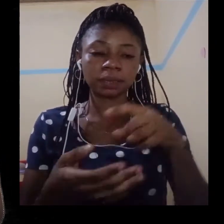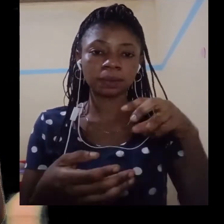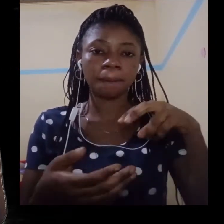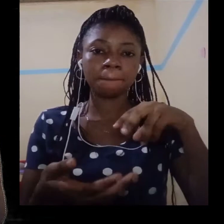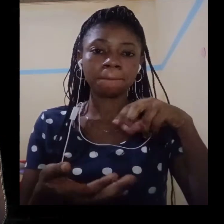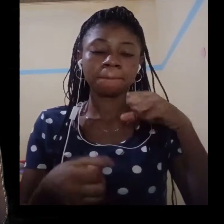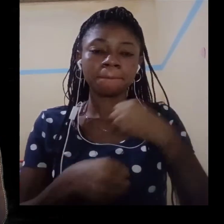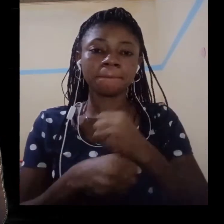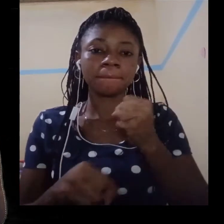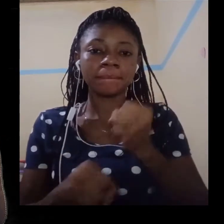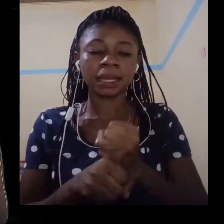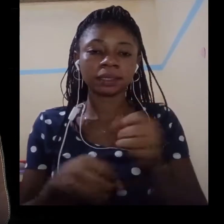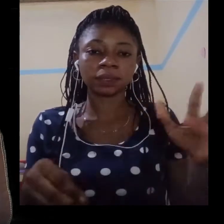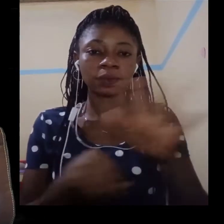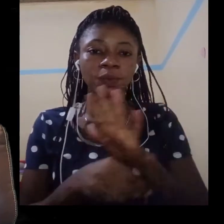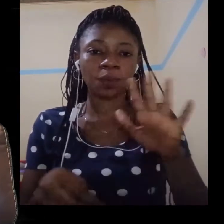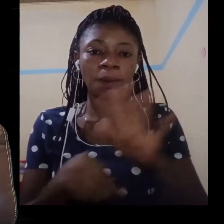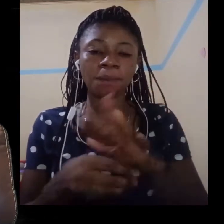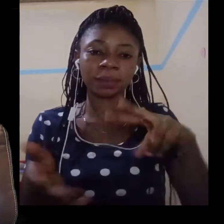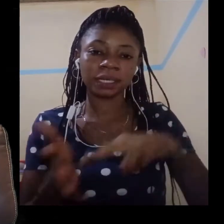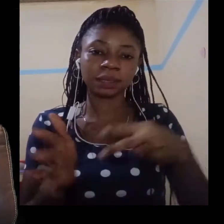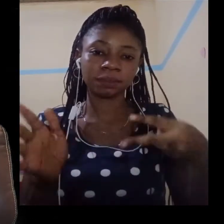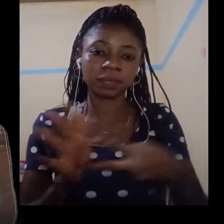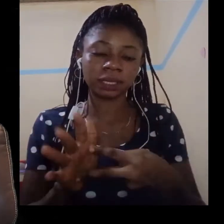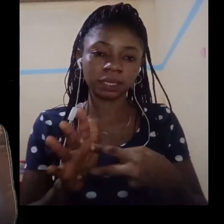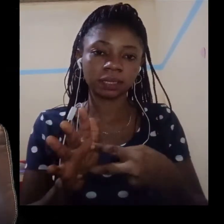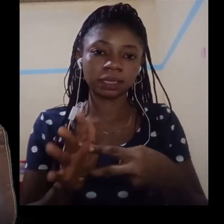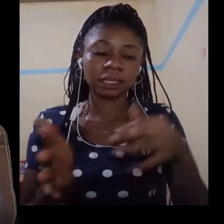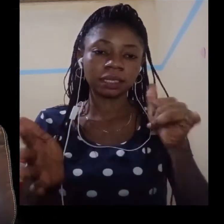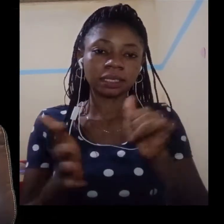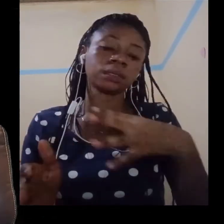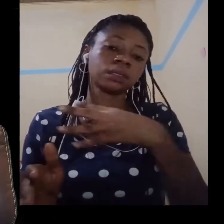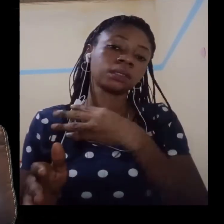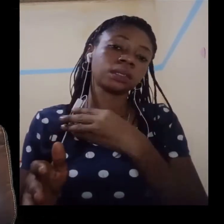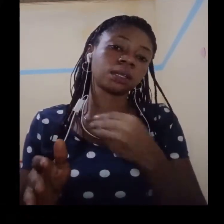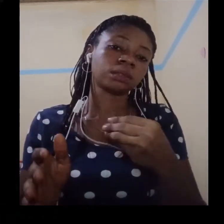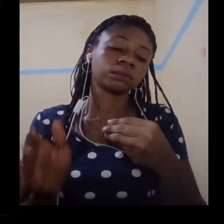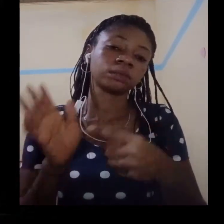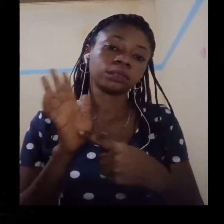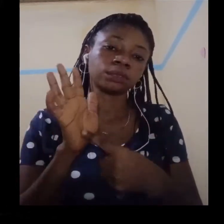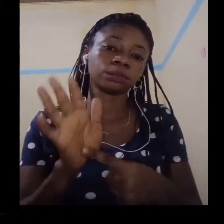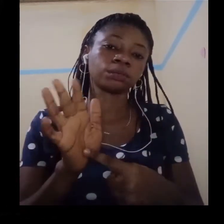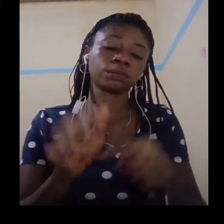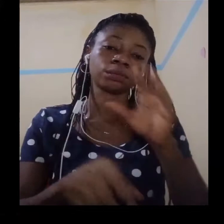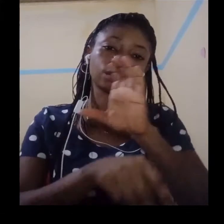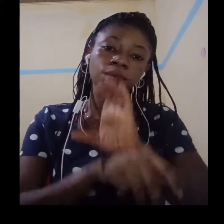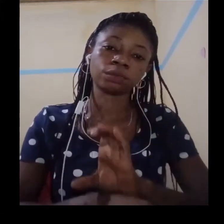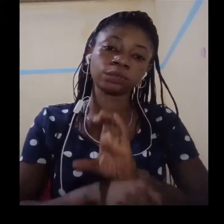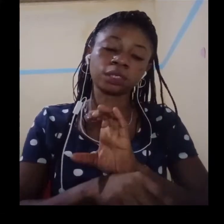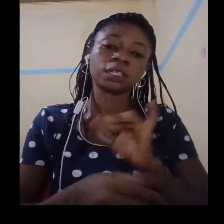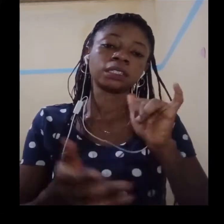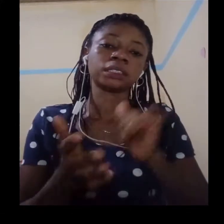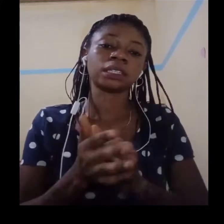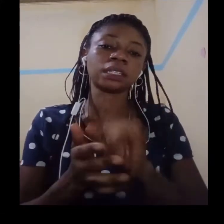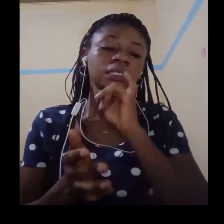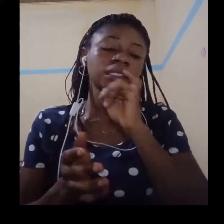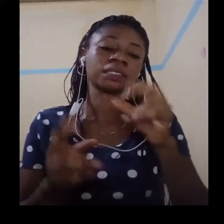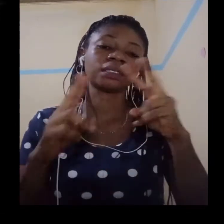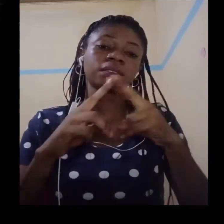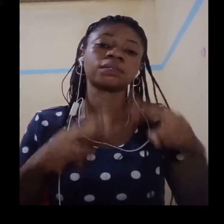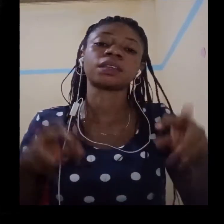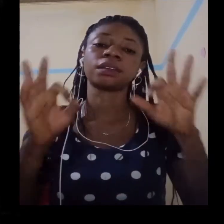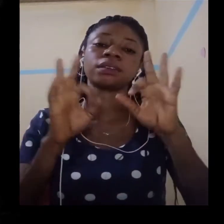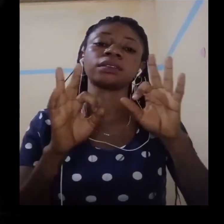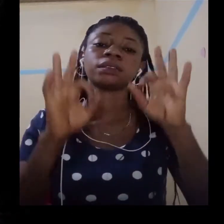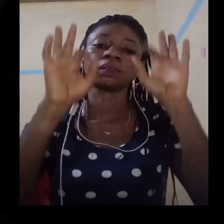and cultural expression. That is very spectacular. So to conclude on today's